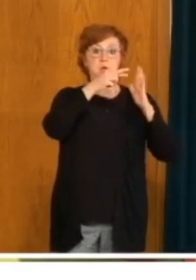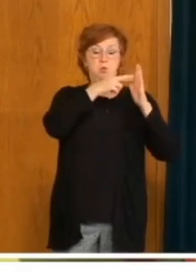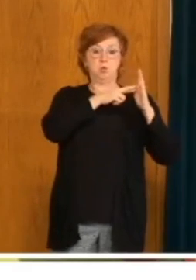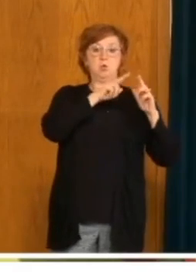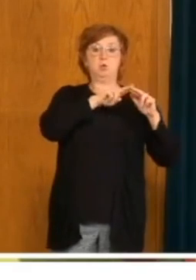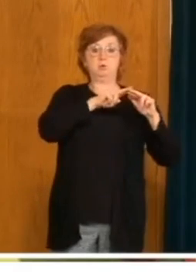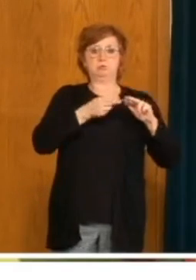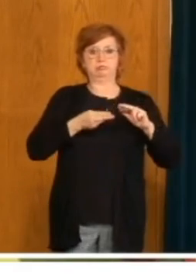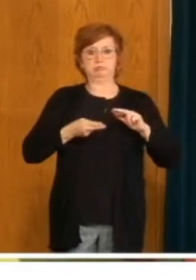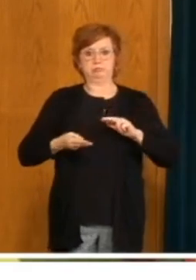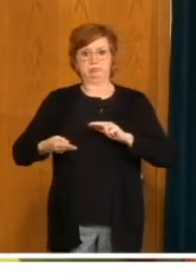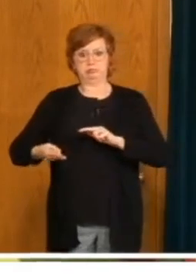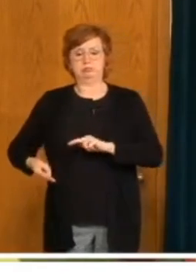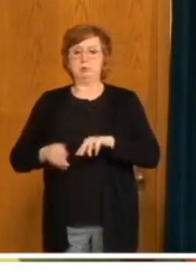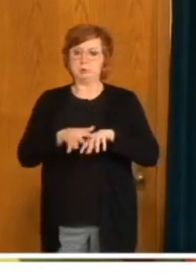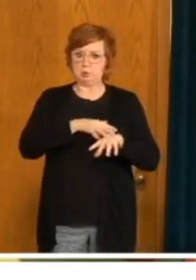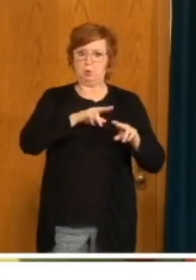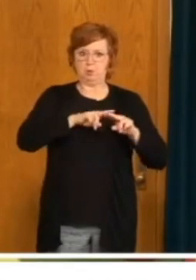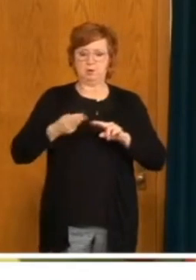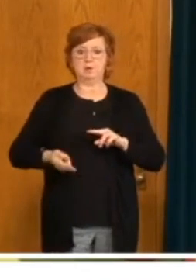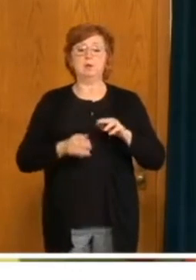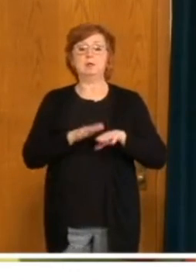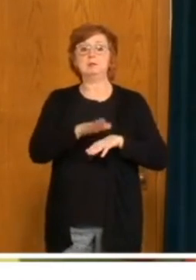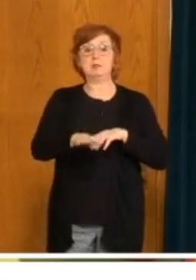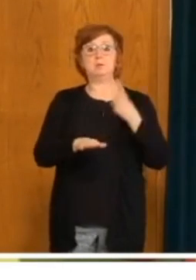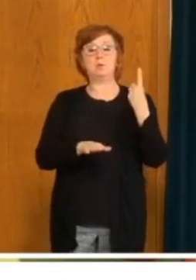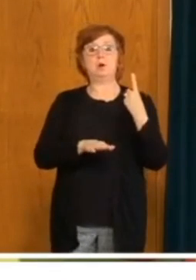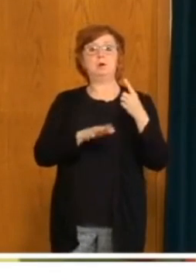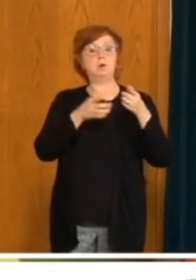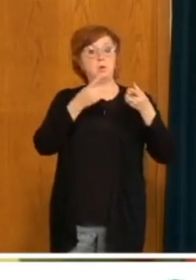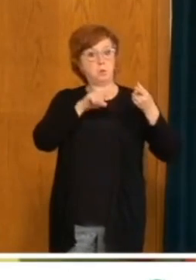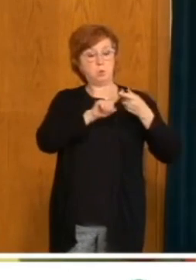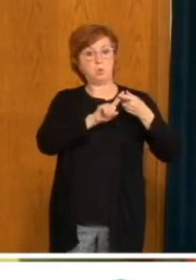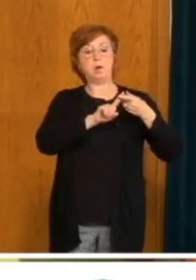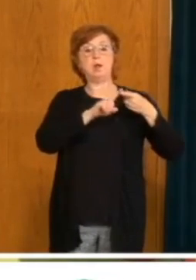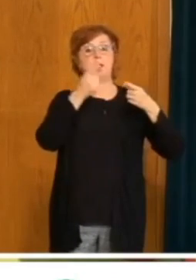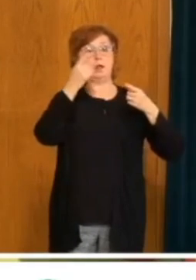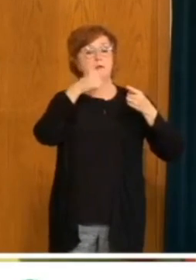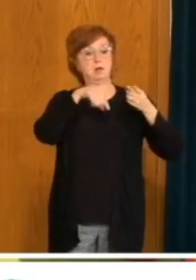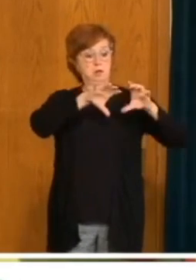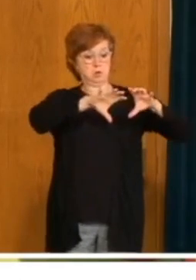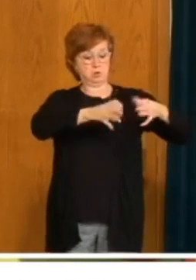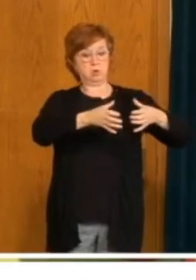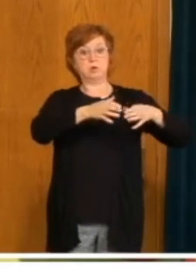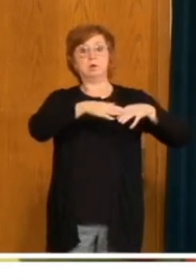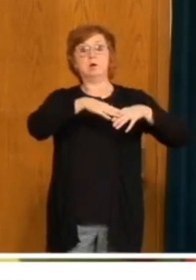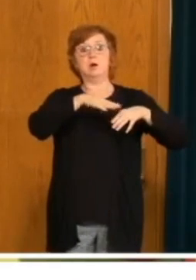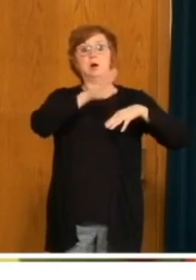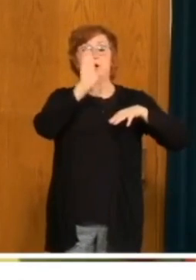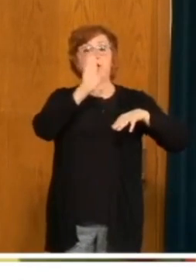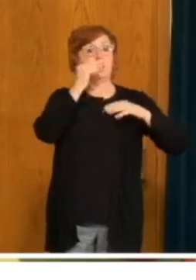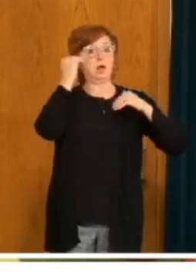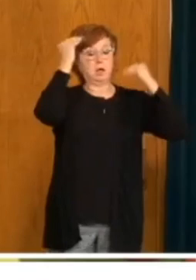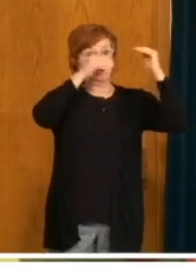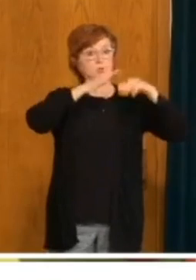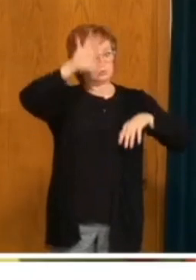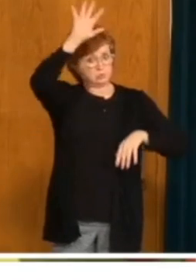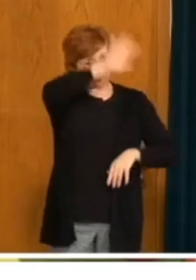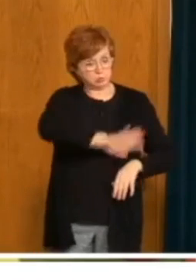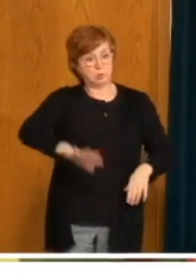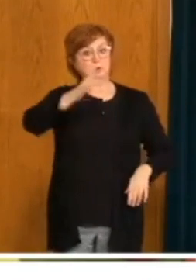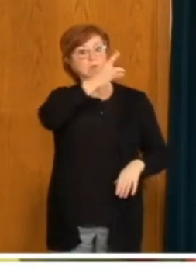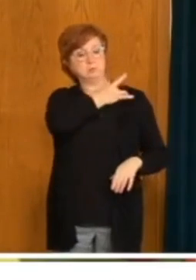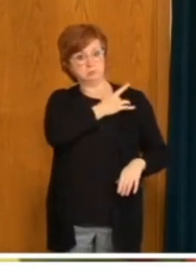significant vaccination levels. Step one will occur when once vaccine eligibility is open to all adults